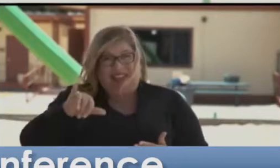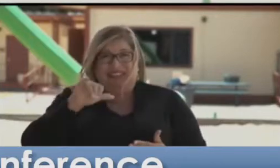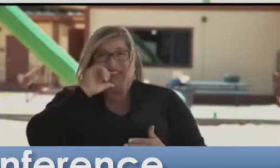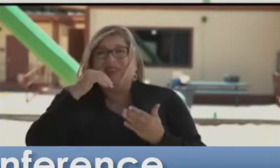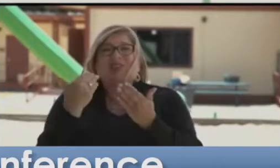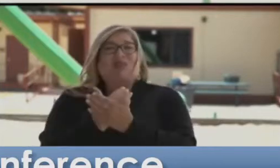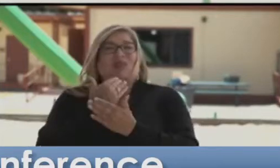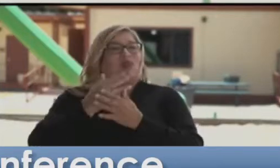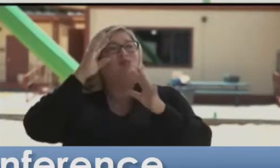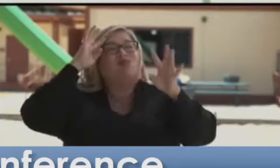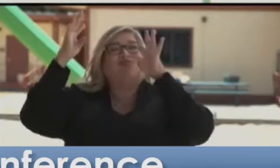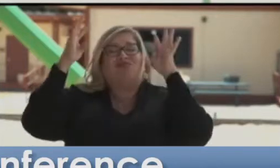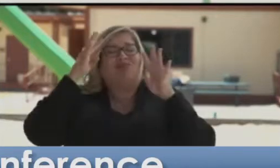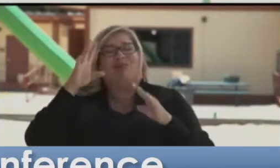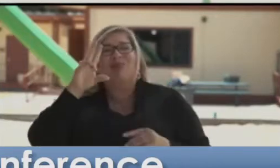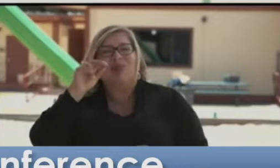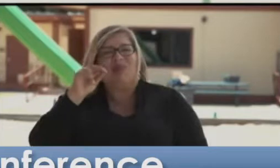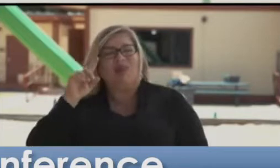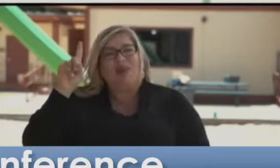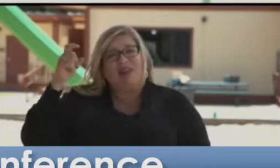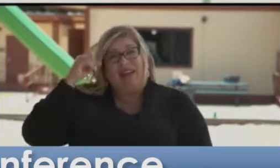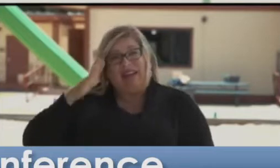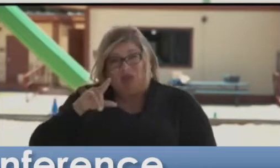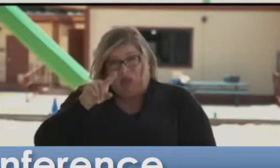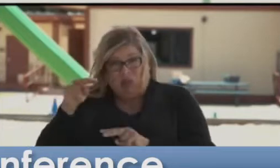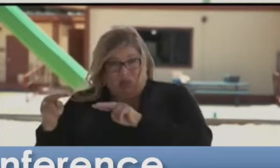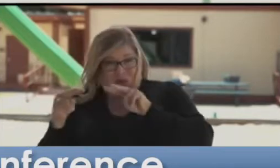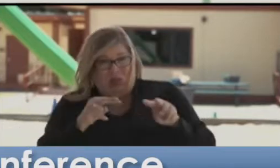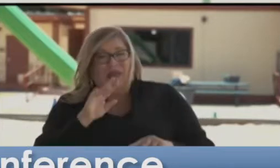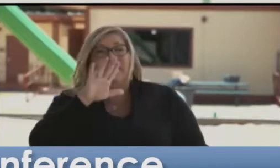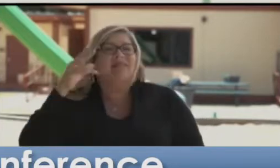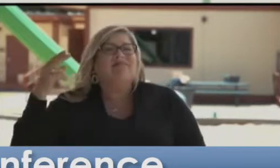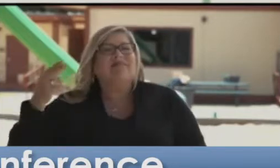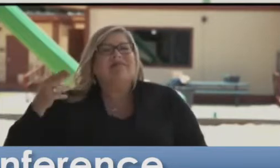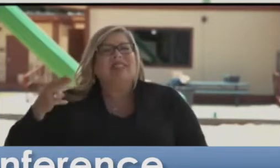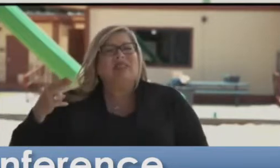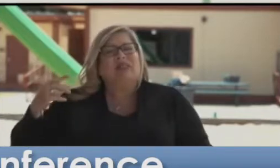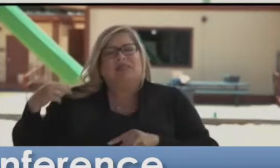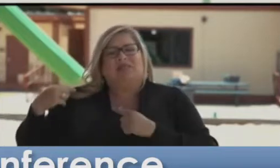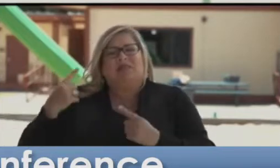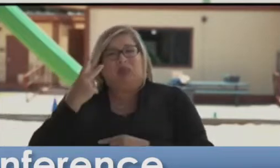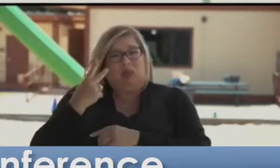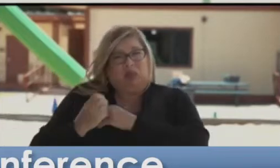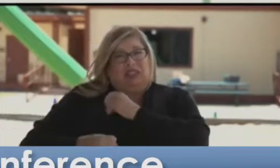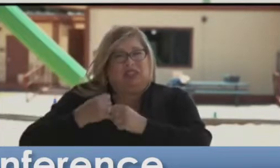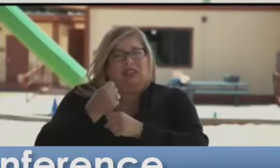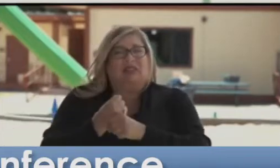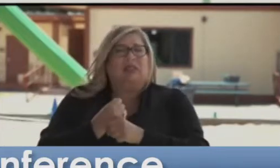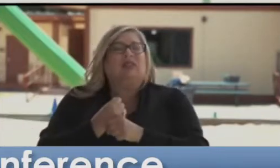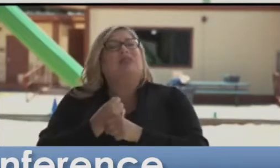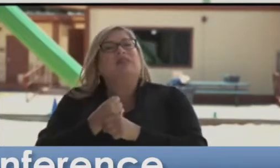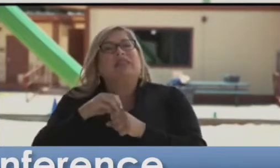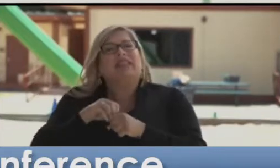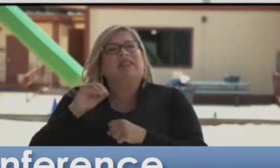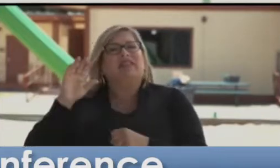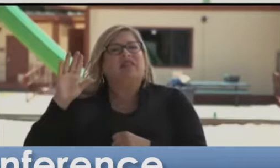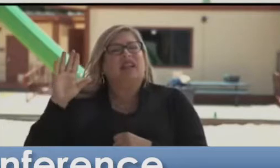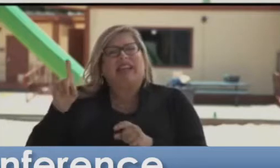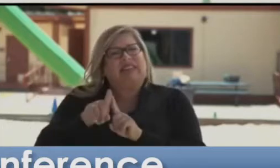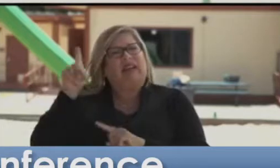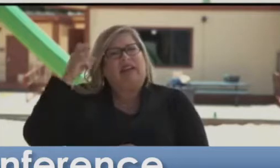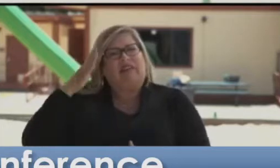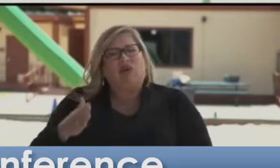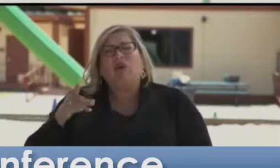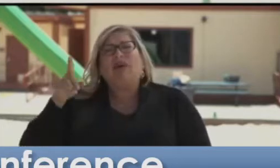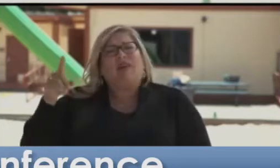Governor Newsom. If you look at what the governor has done in these 2+ years in his service, he has